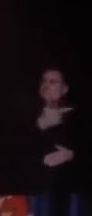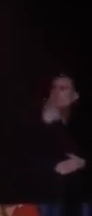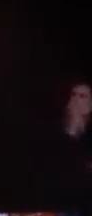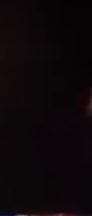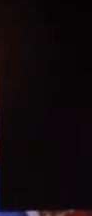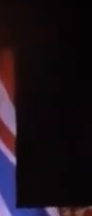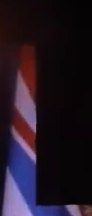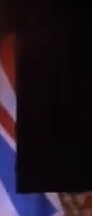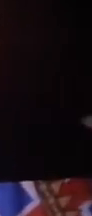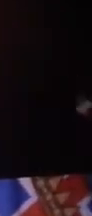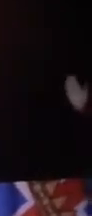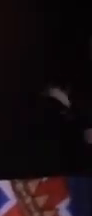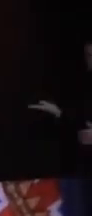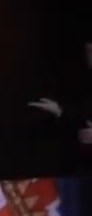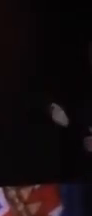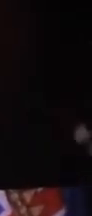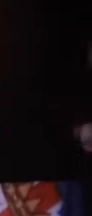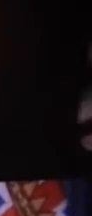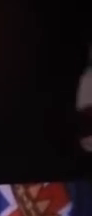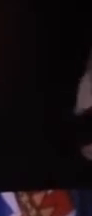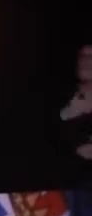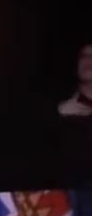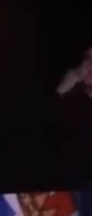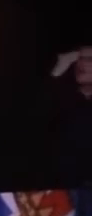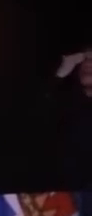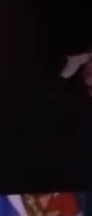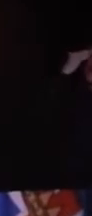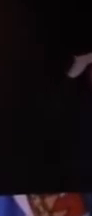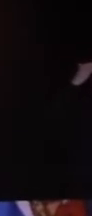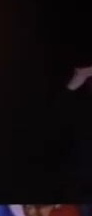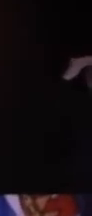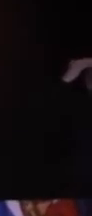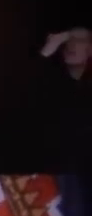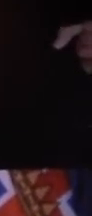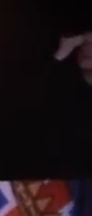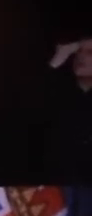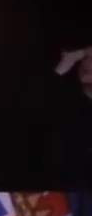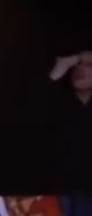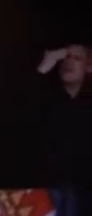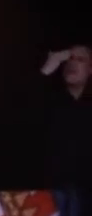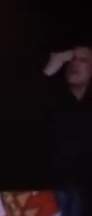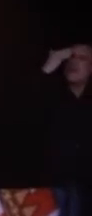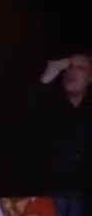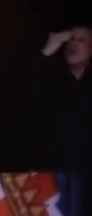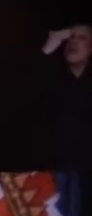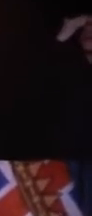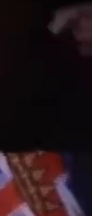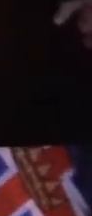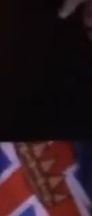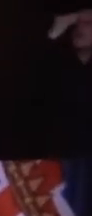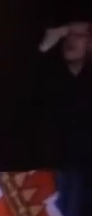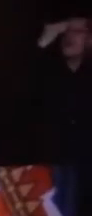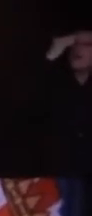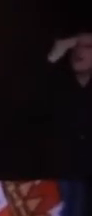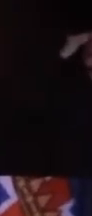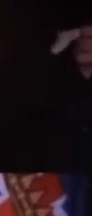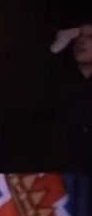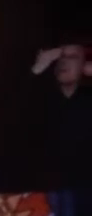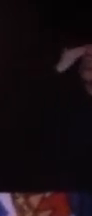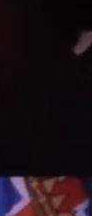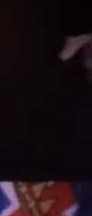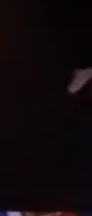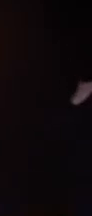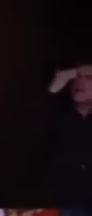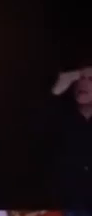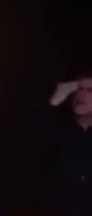Quite frankly, we absolutely want to hear from families. What for? You don't care what families